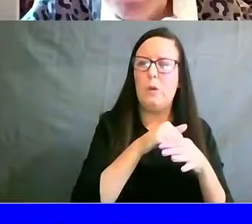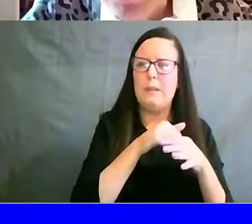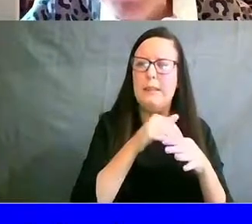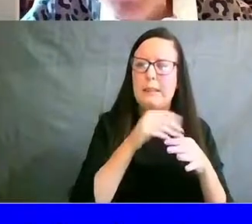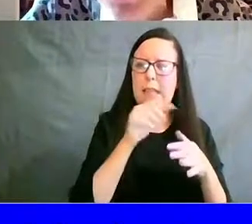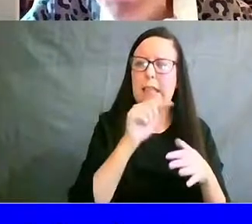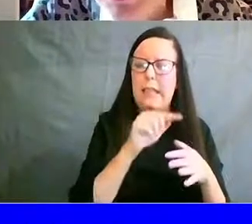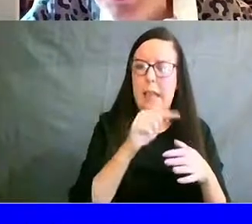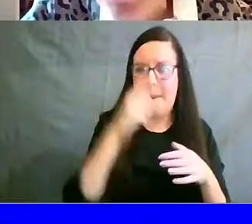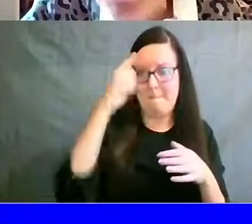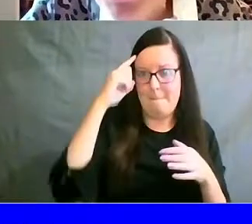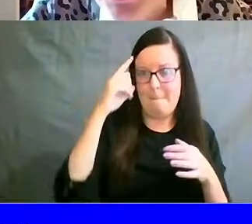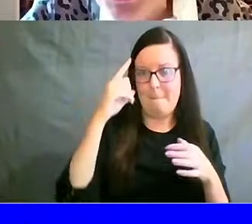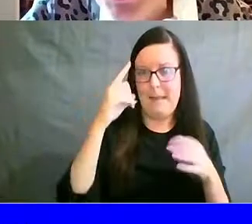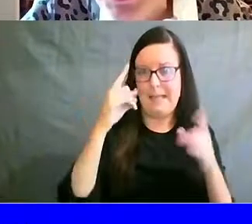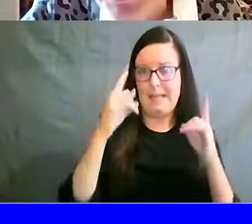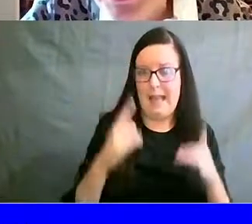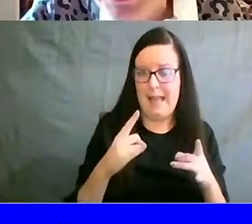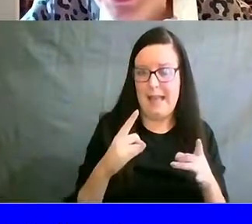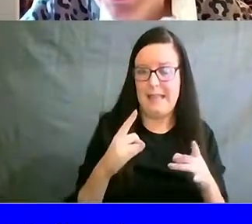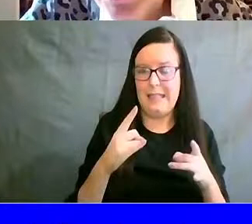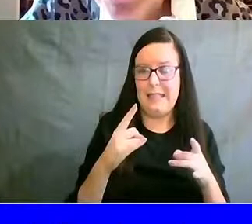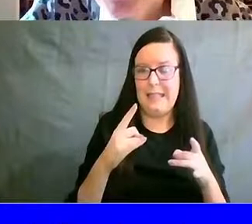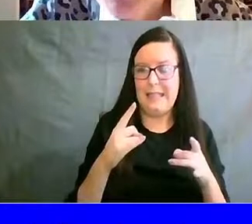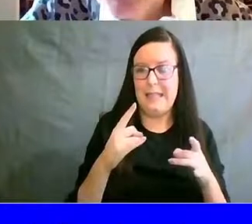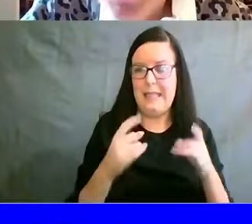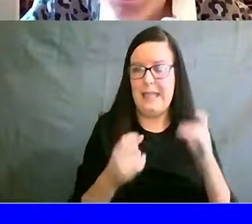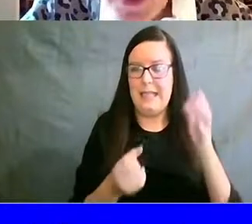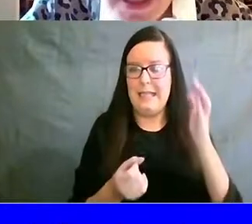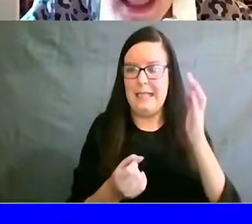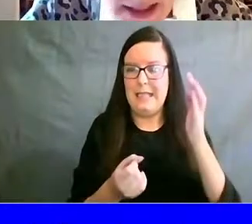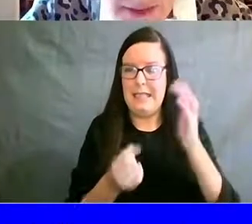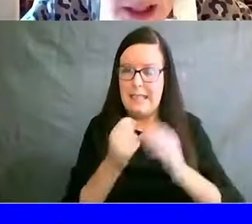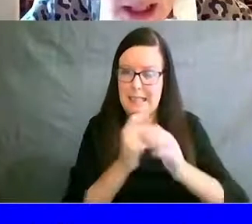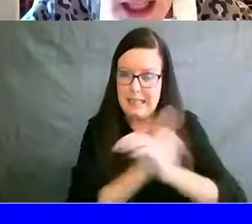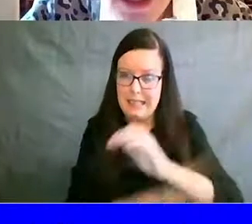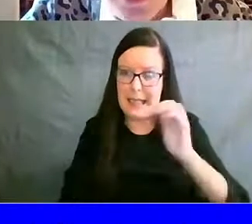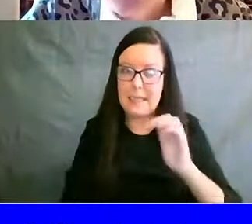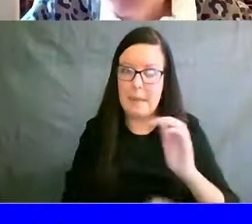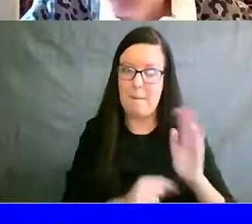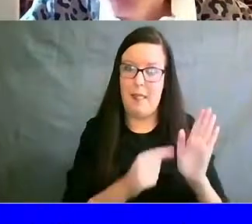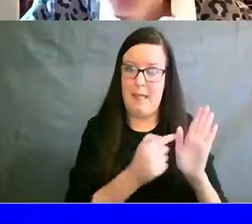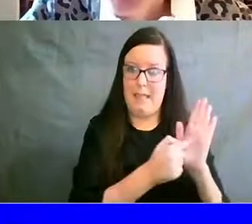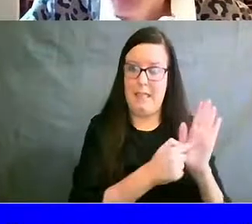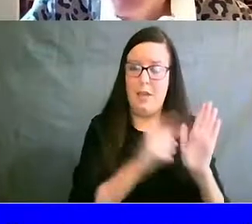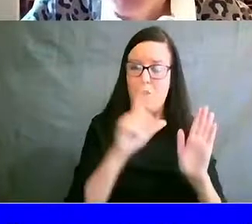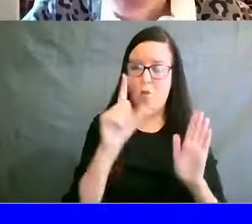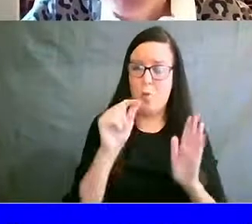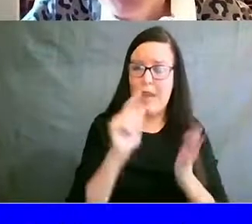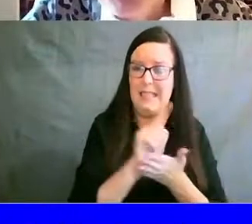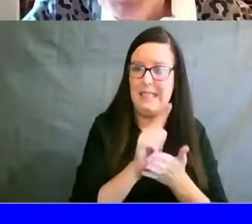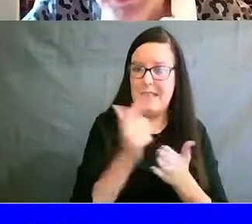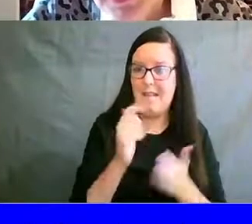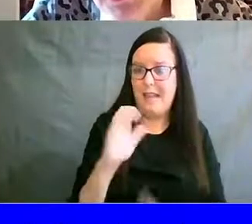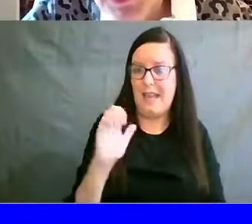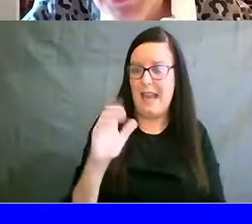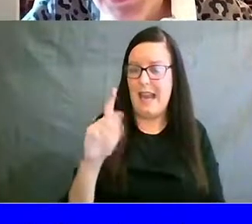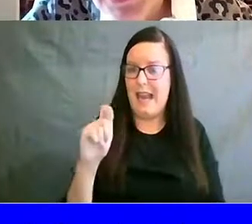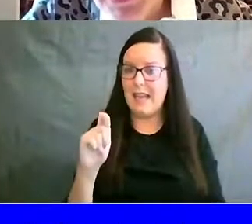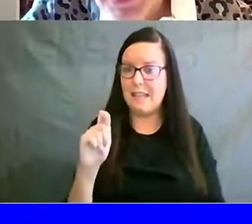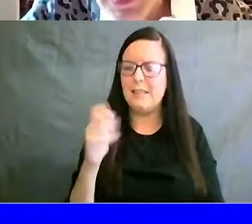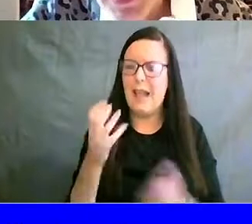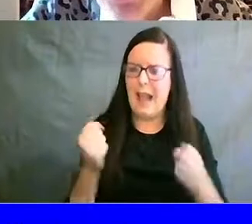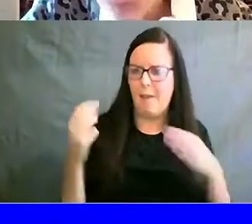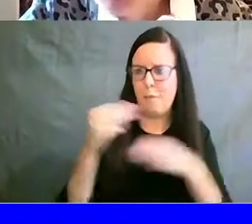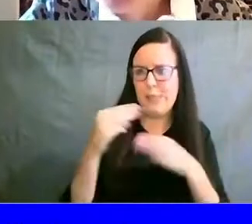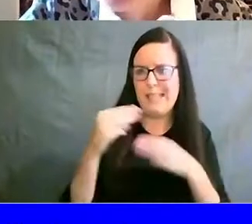from mental illness, disability or intellectual disability. And the 2017 Act also creates a category of protected